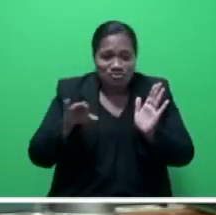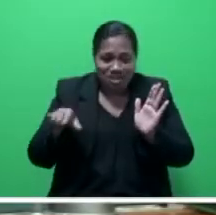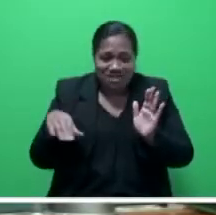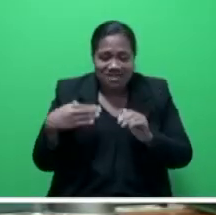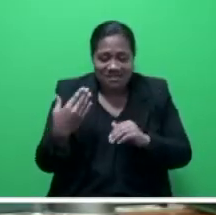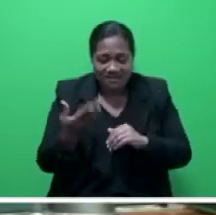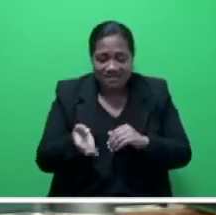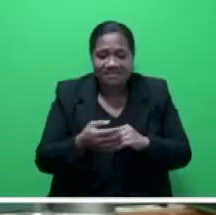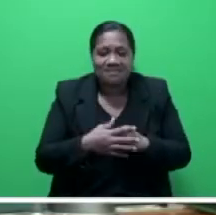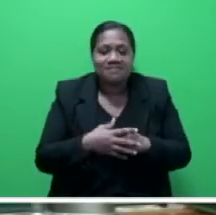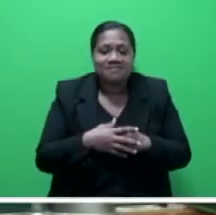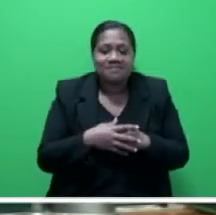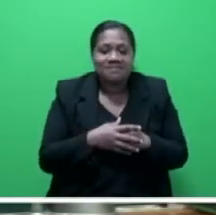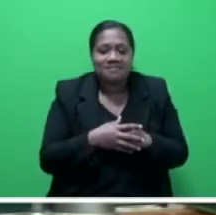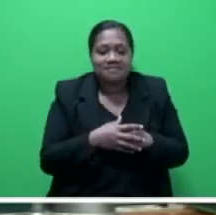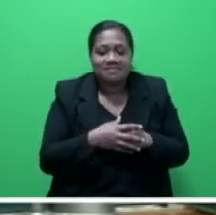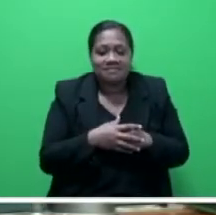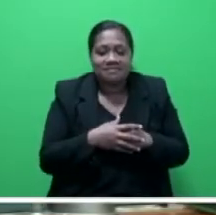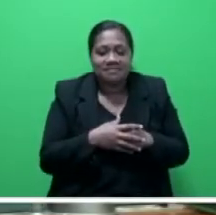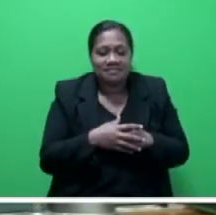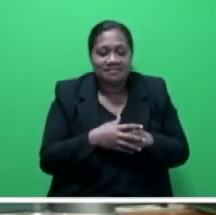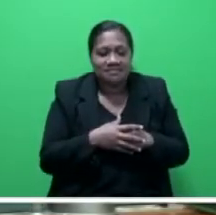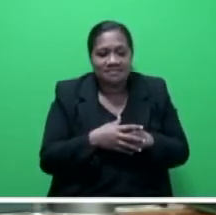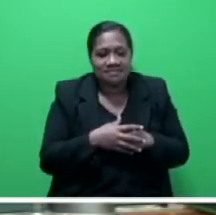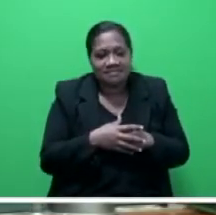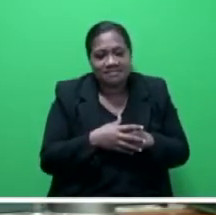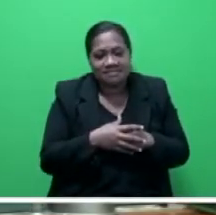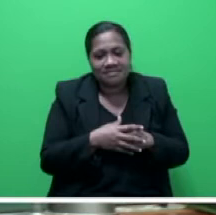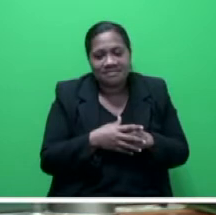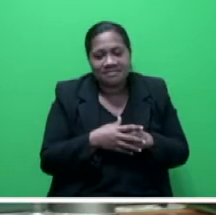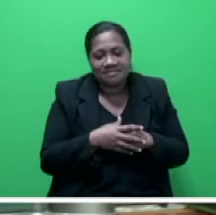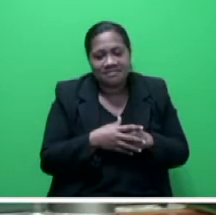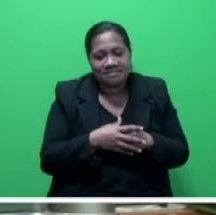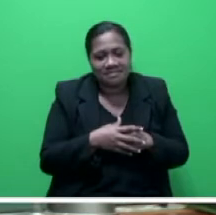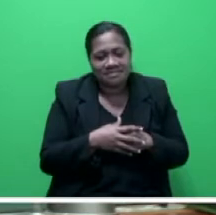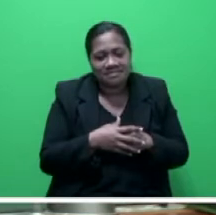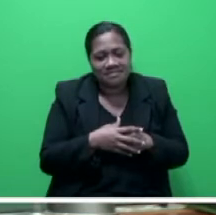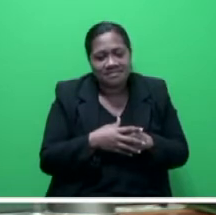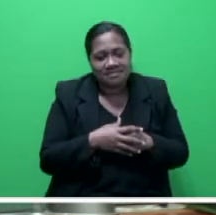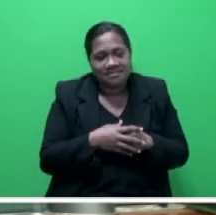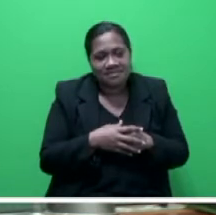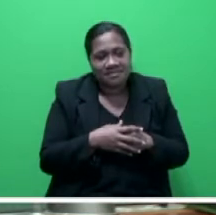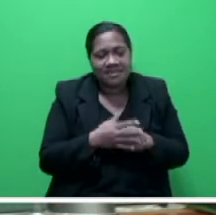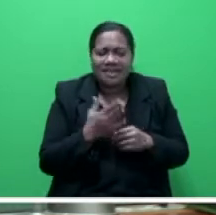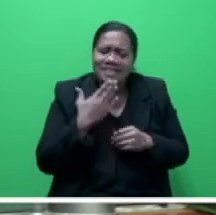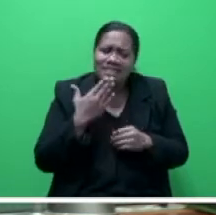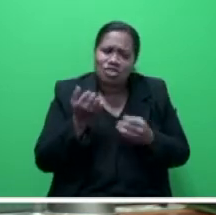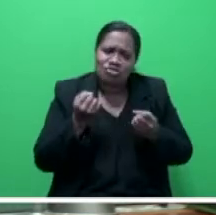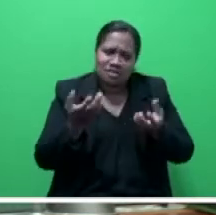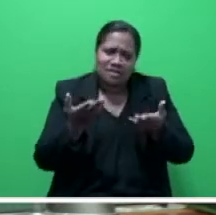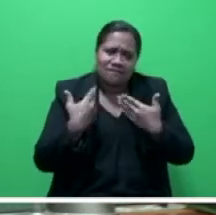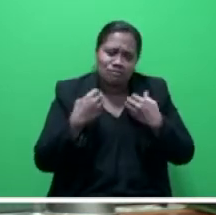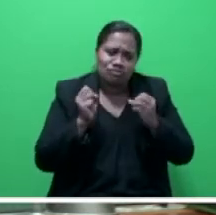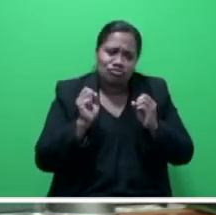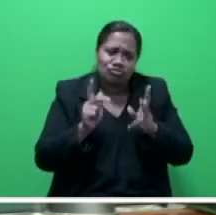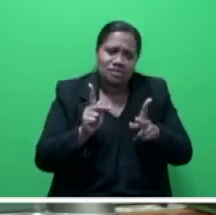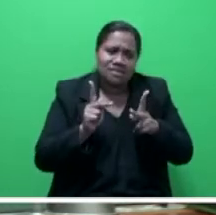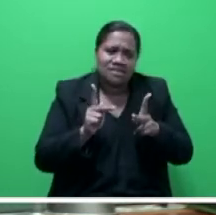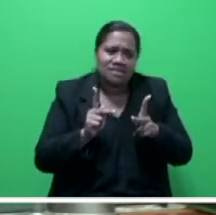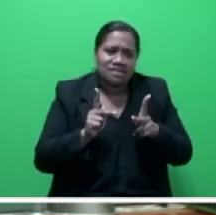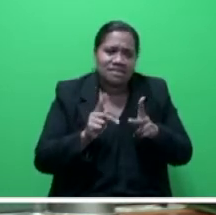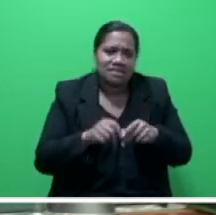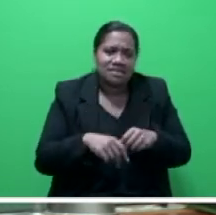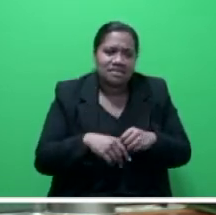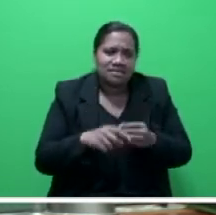Mr. Speaker, I want to thank the honourable member for giving me an opportunity to provide